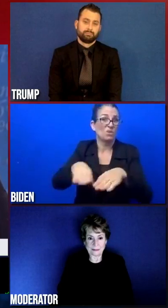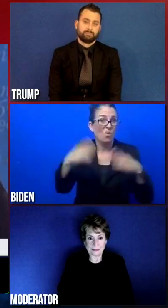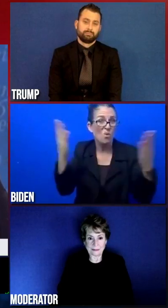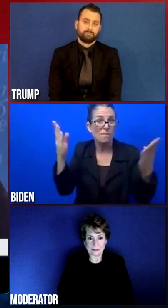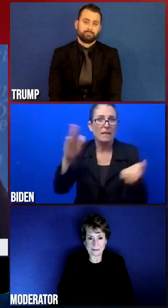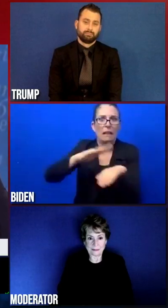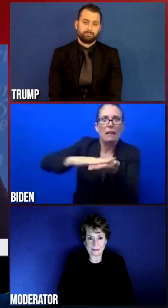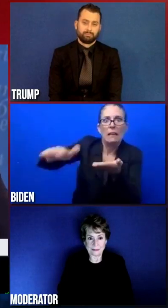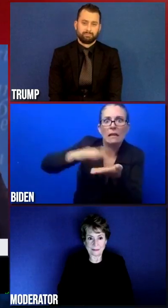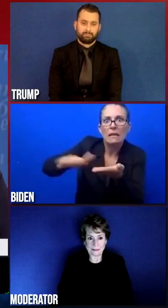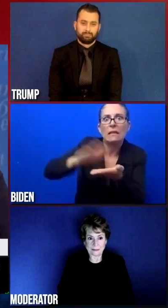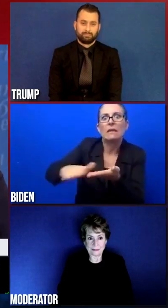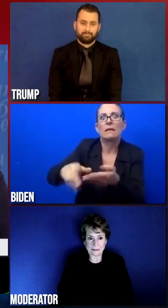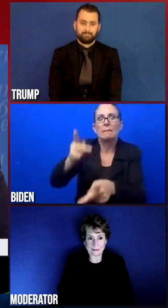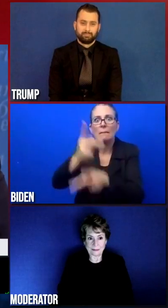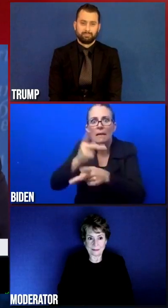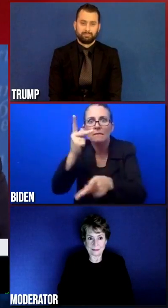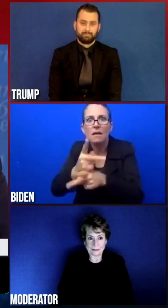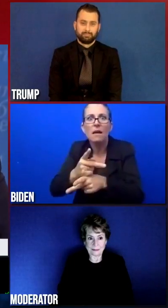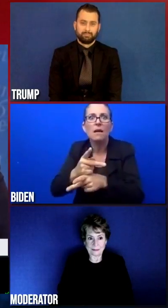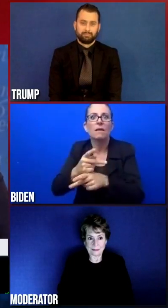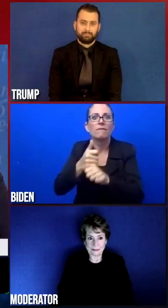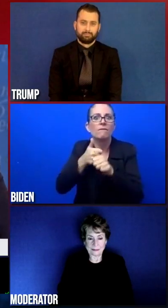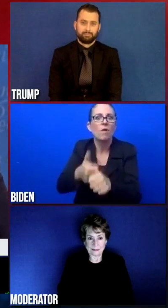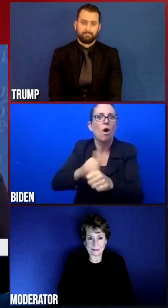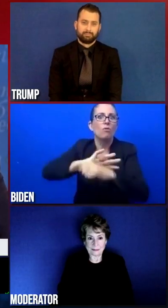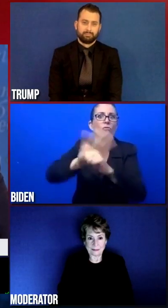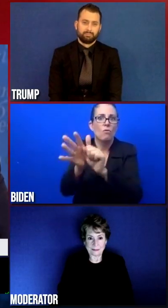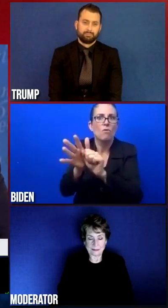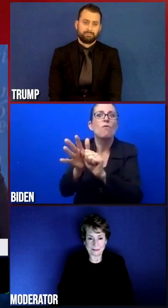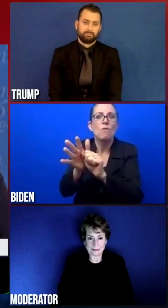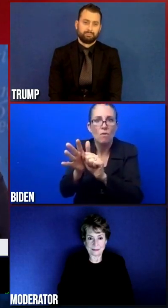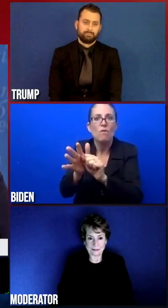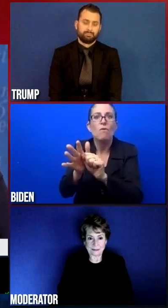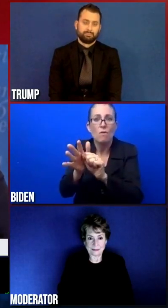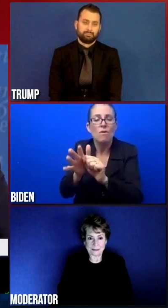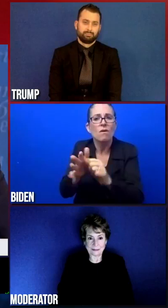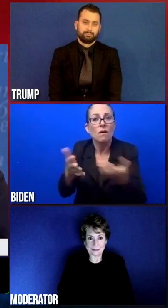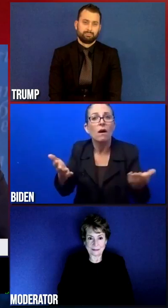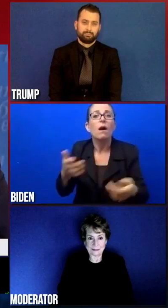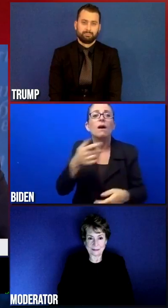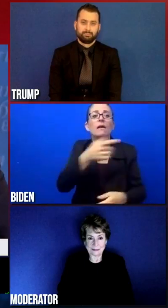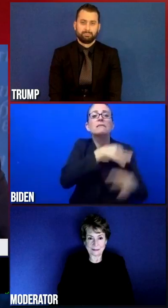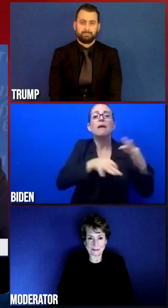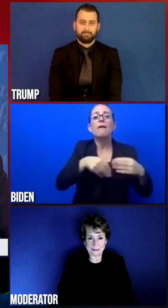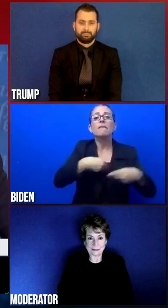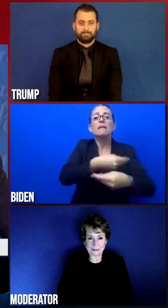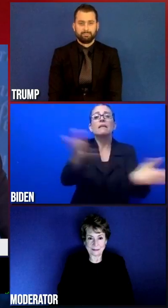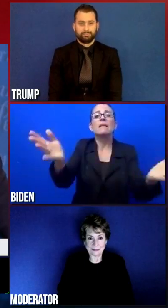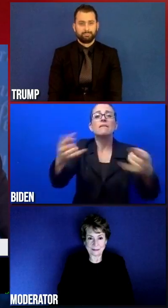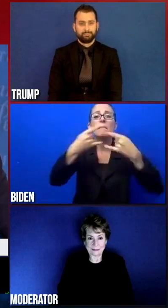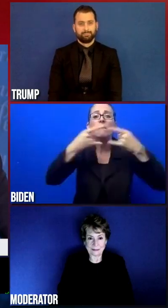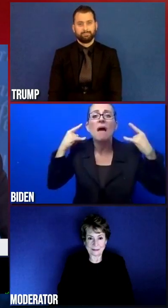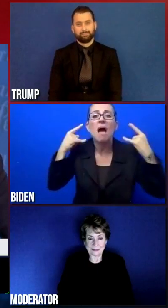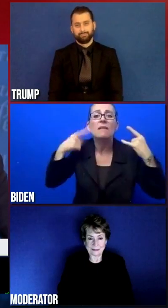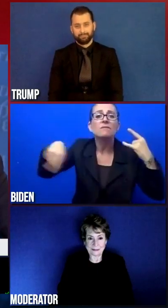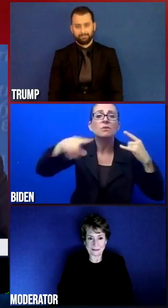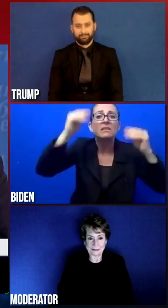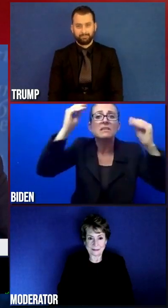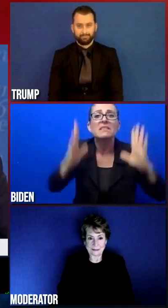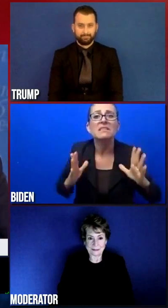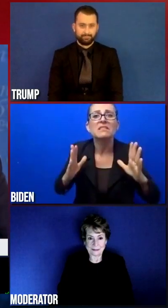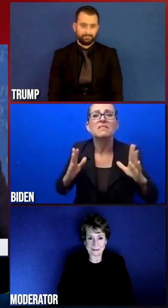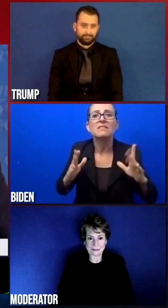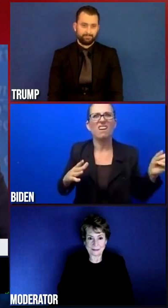school students masks. And then they decided, no, couldn't do that because it's not a national emergency. Not a national emergency. They've